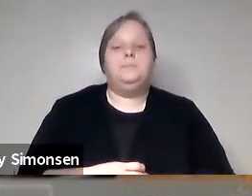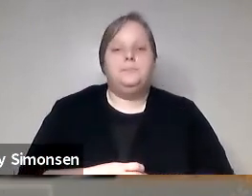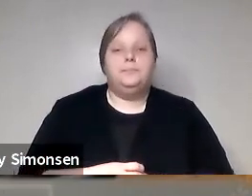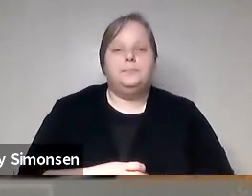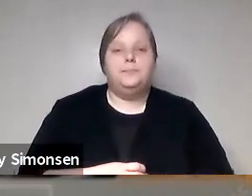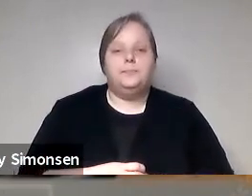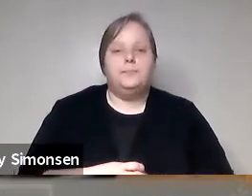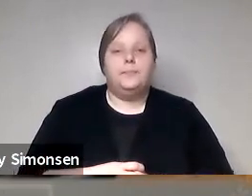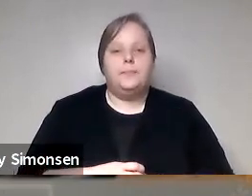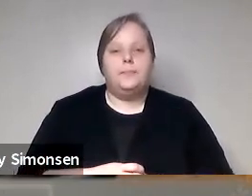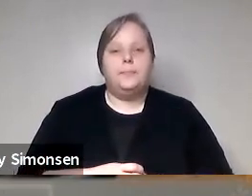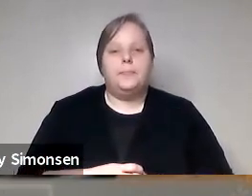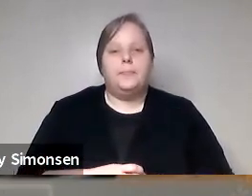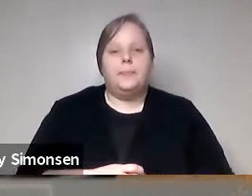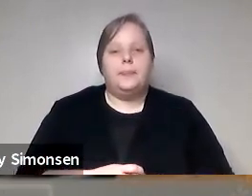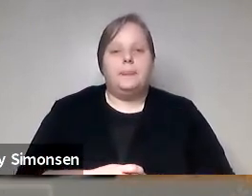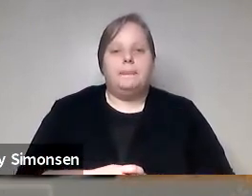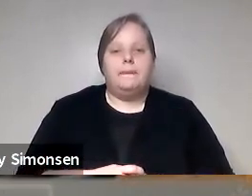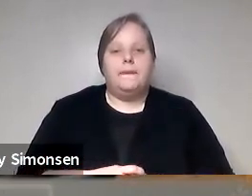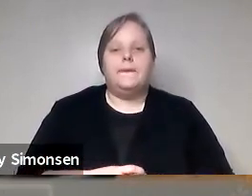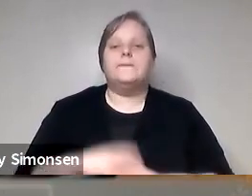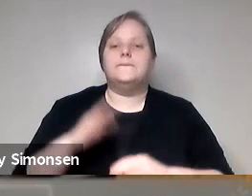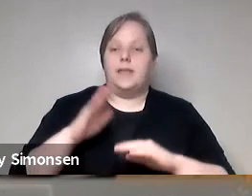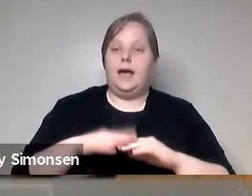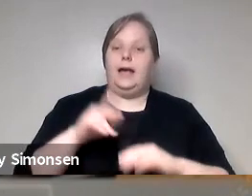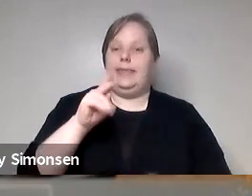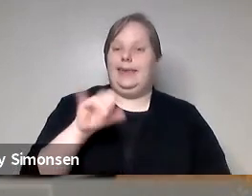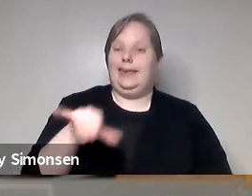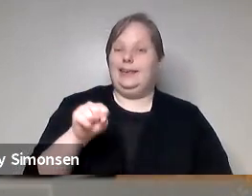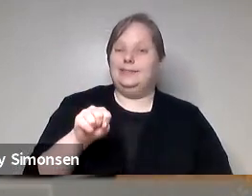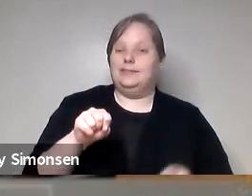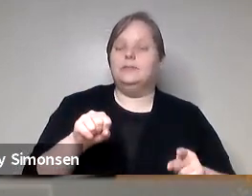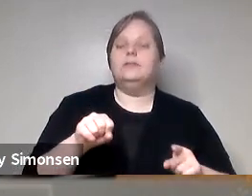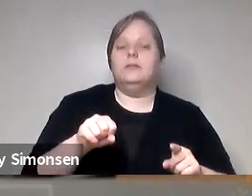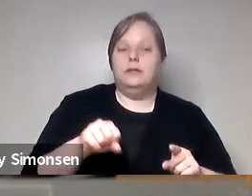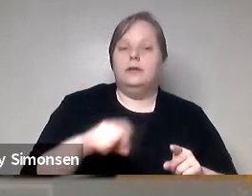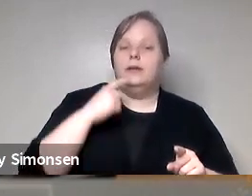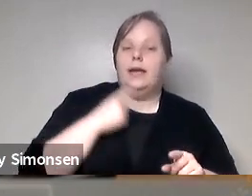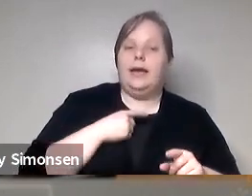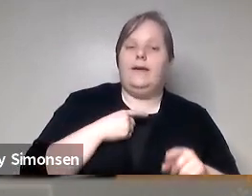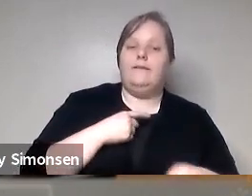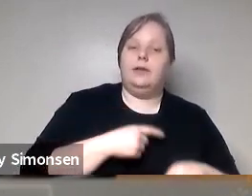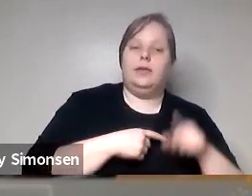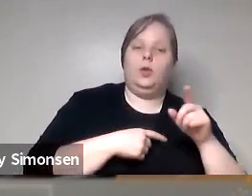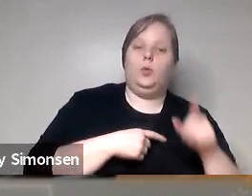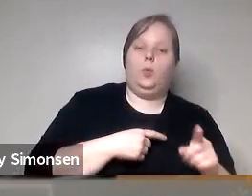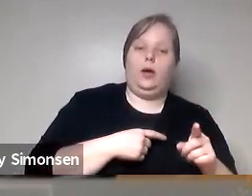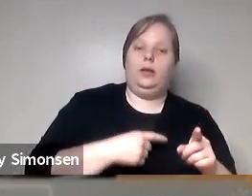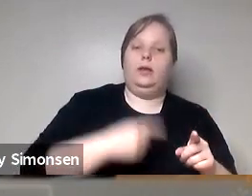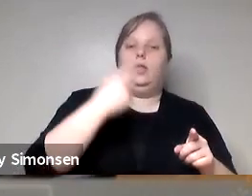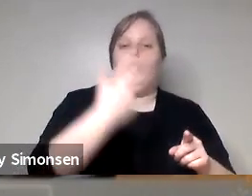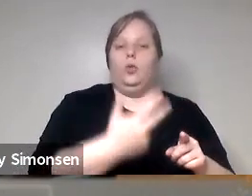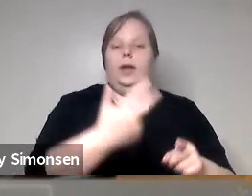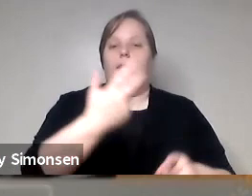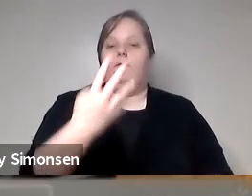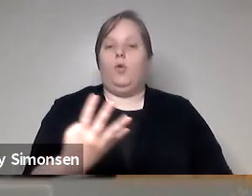on the Braille keys dot the key 1, key 3, 4,